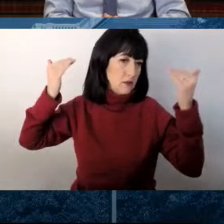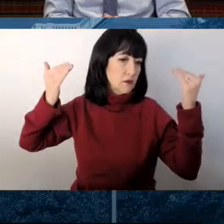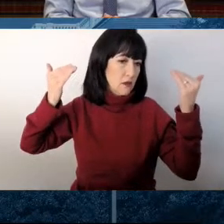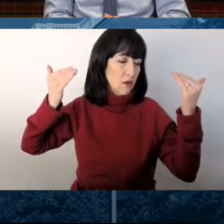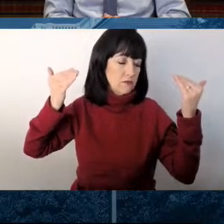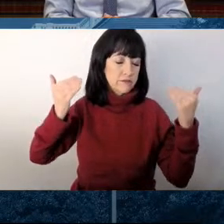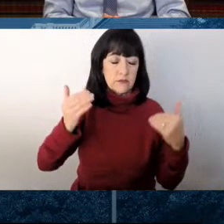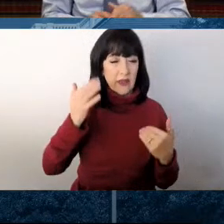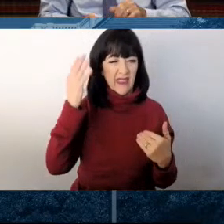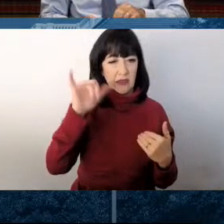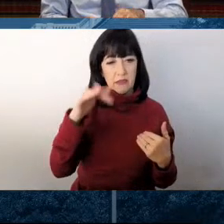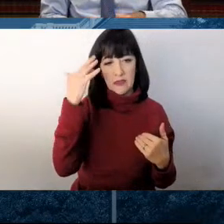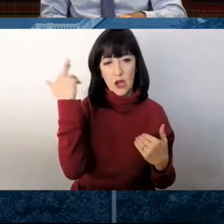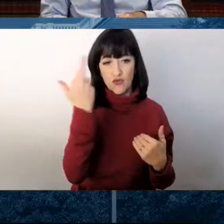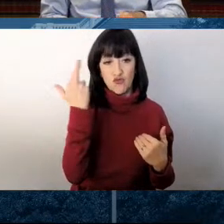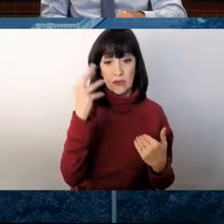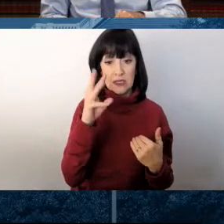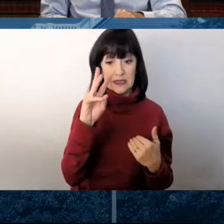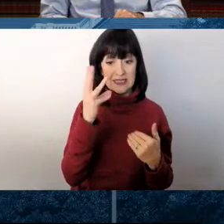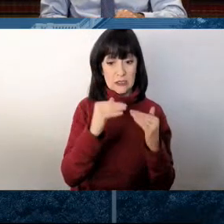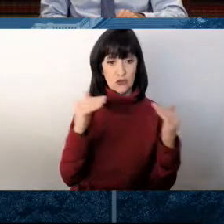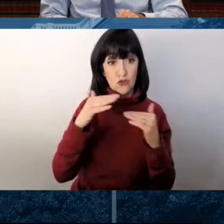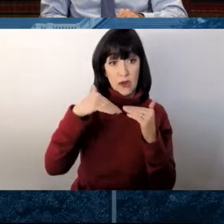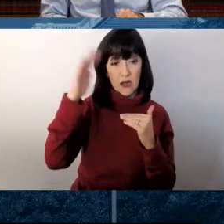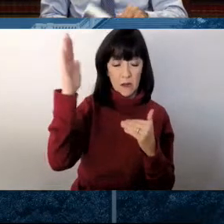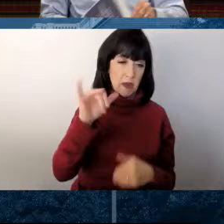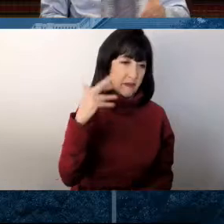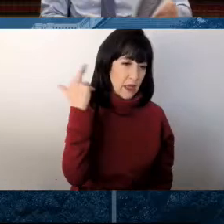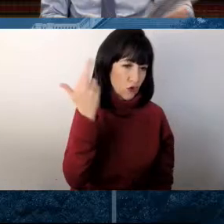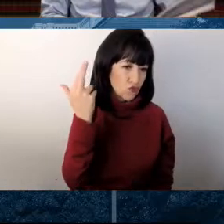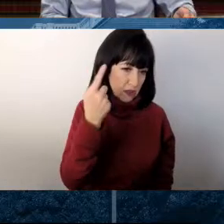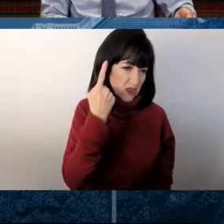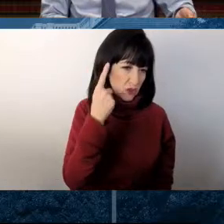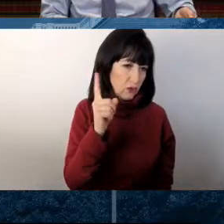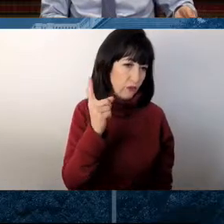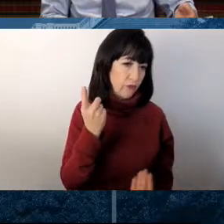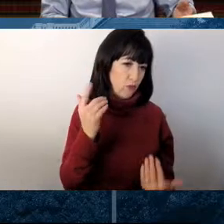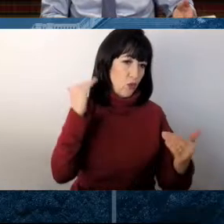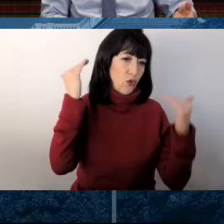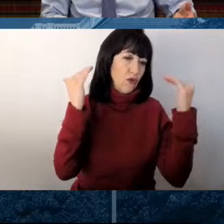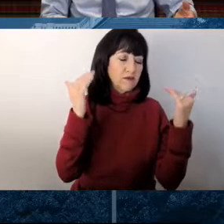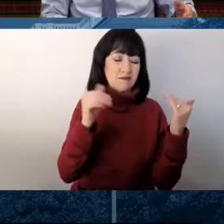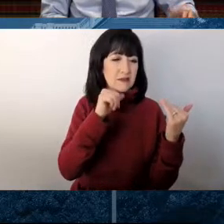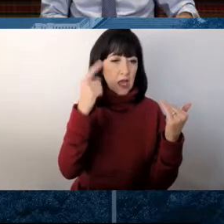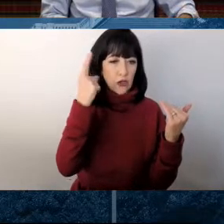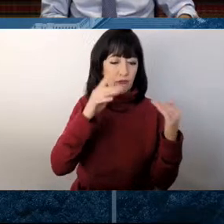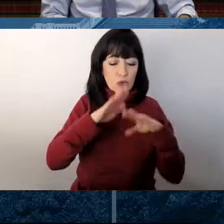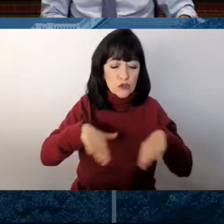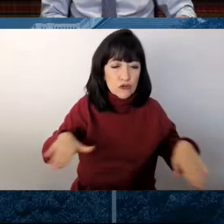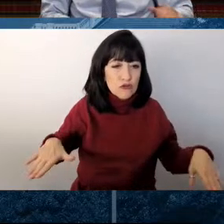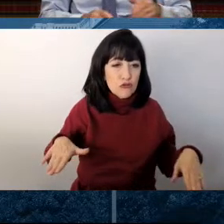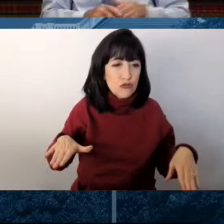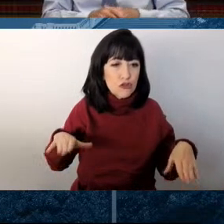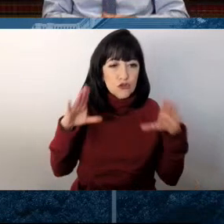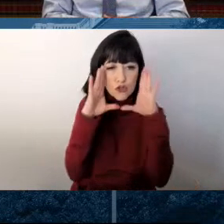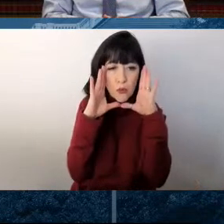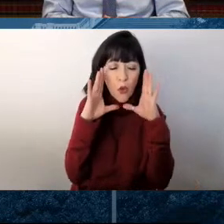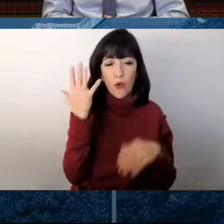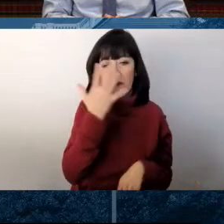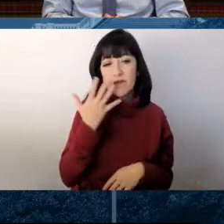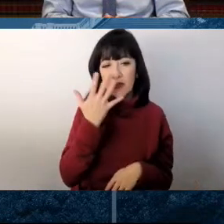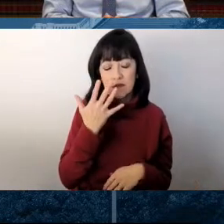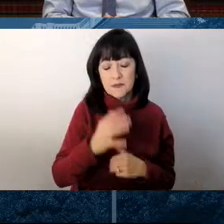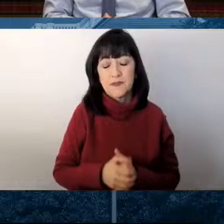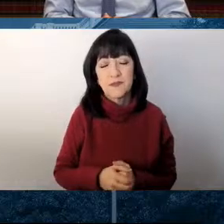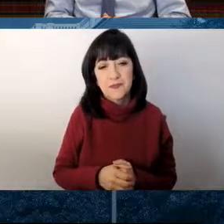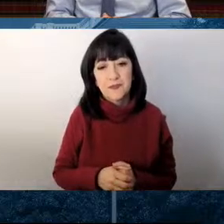children. So about 120,000 of those KN95 masks coming. Just one last thing, by way